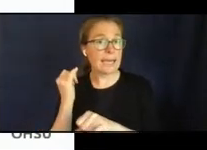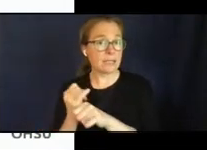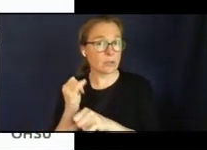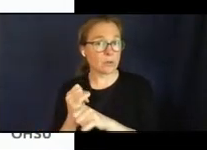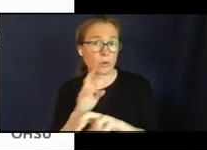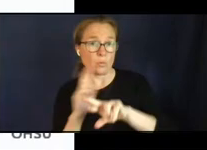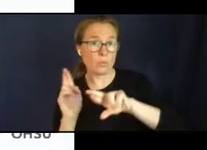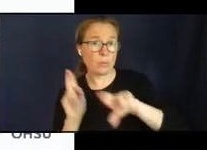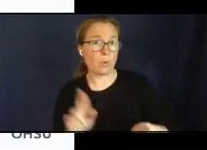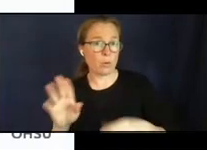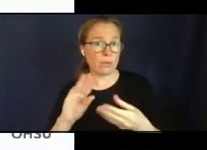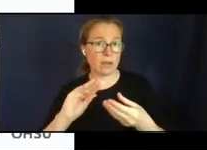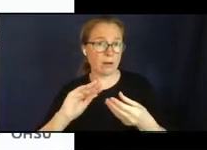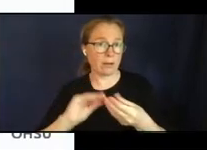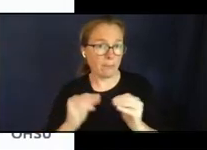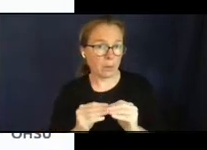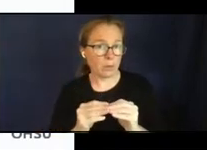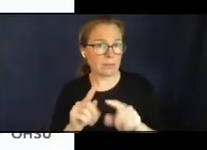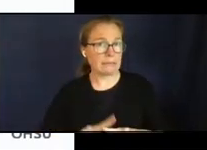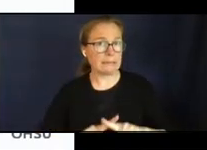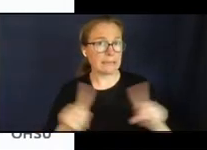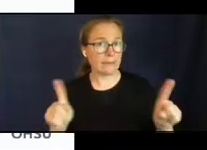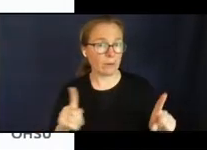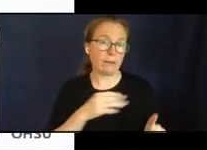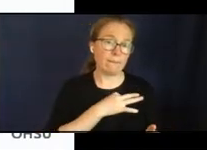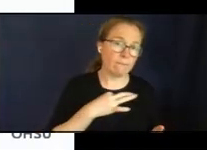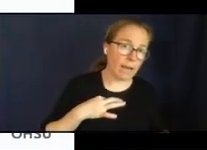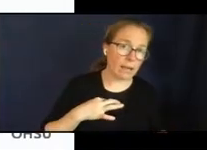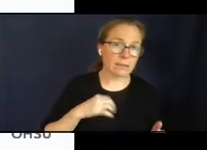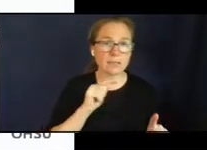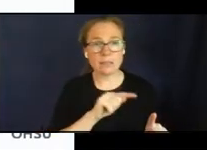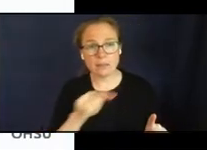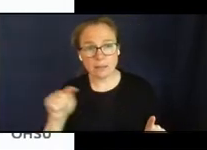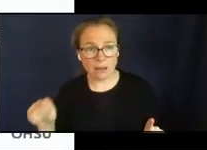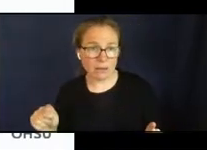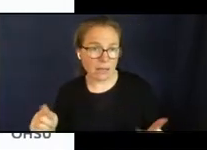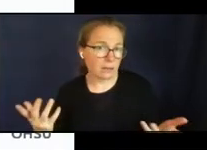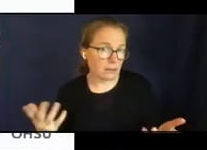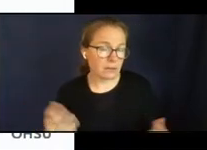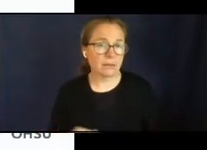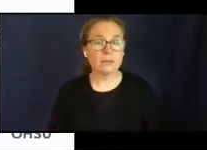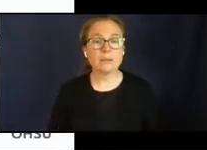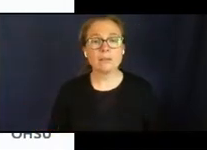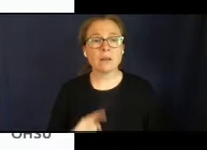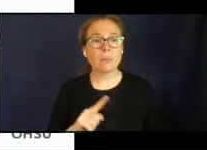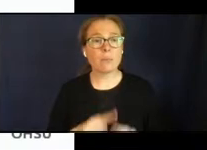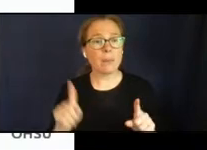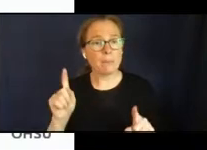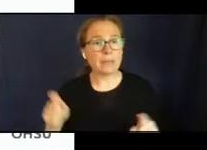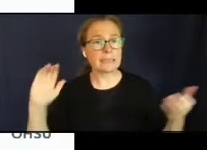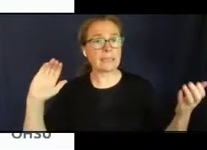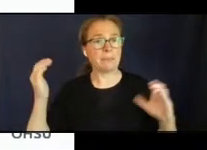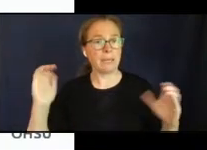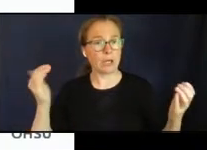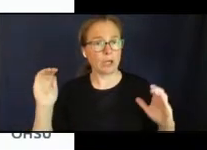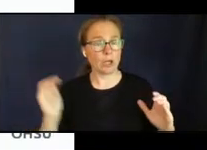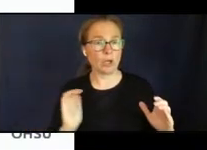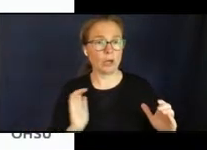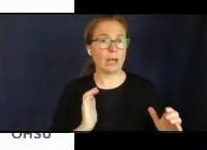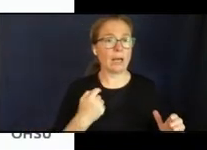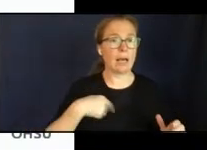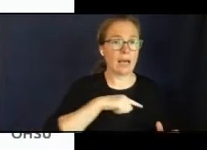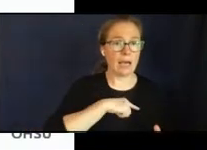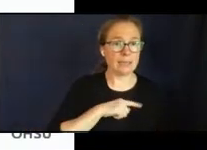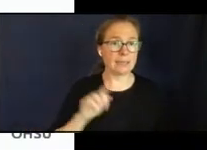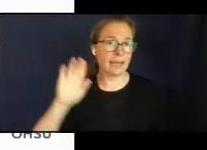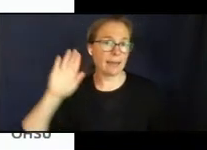have to have the faculty centers and others engaged, because what is actually reported that generates those benchmarks actually varies dramatically by